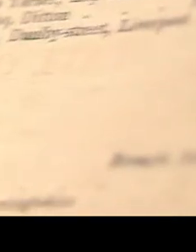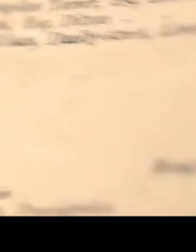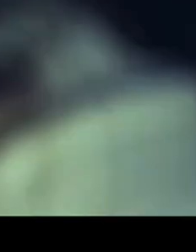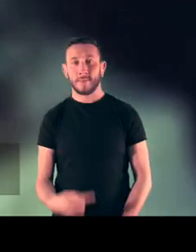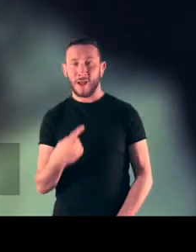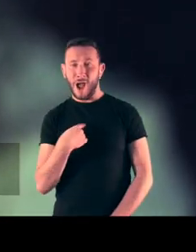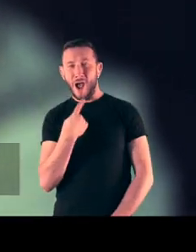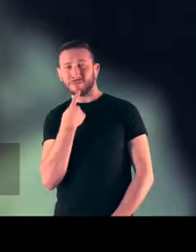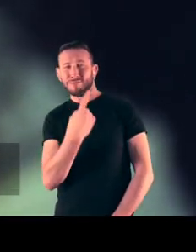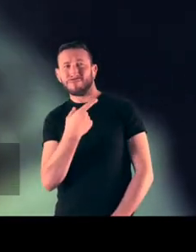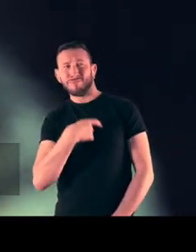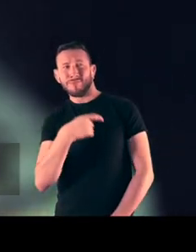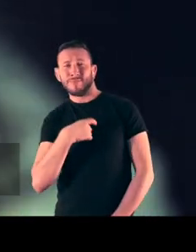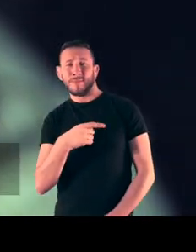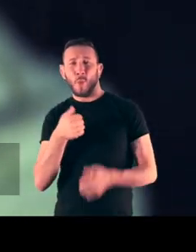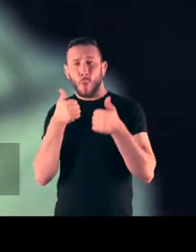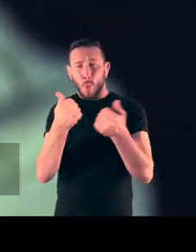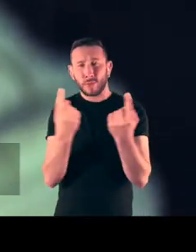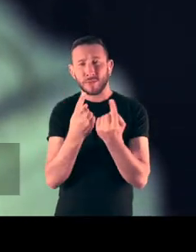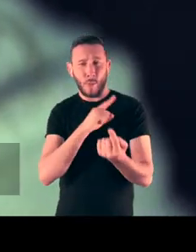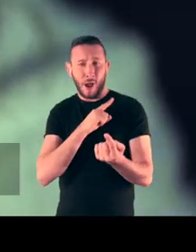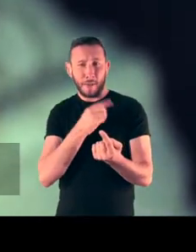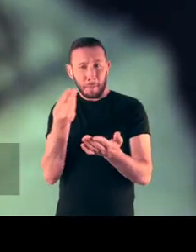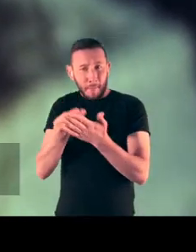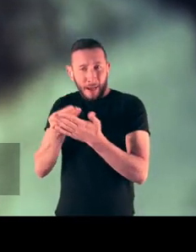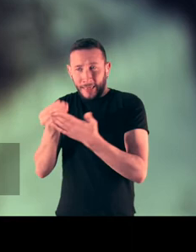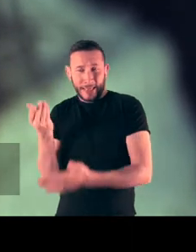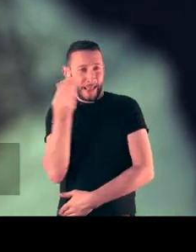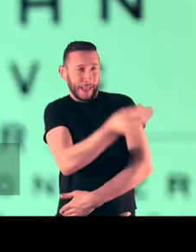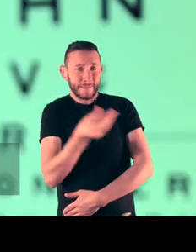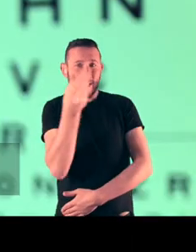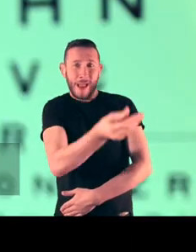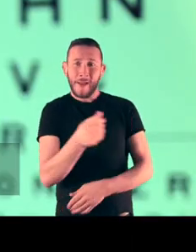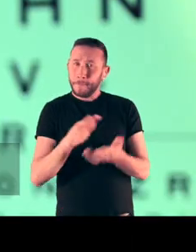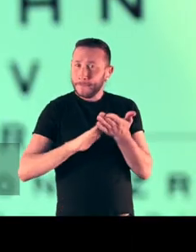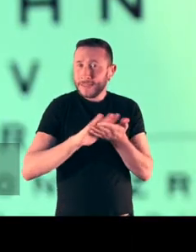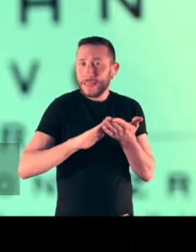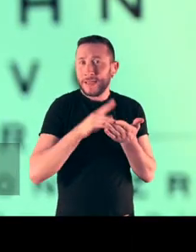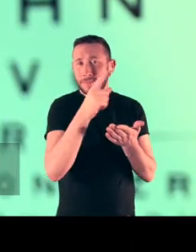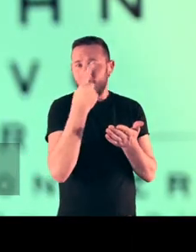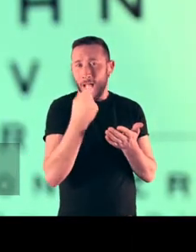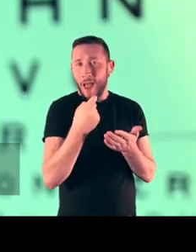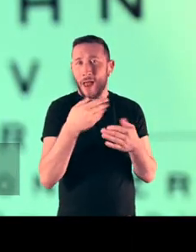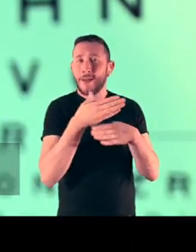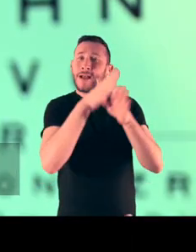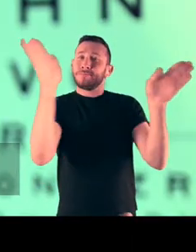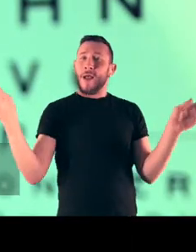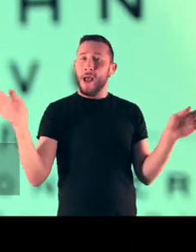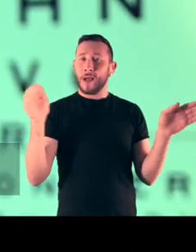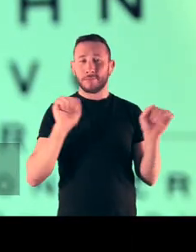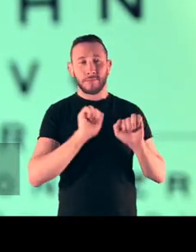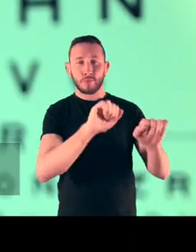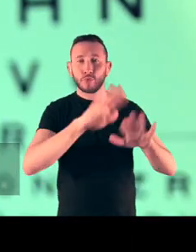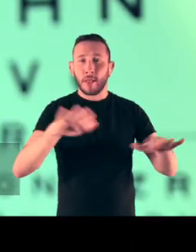additional buildings. I would say it was a good thing Because it gave them the money and it gave them a chance